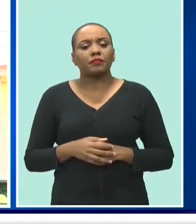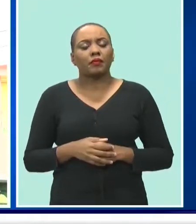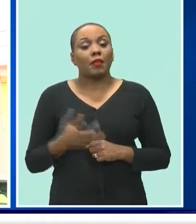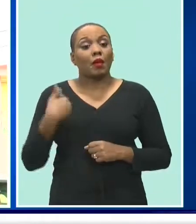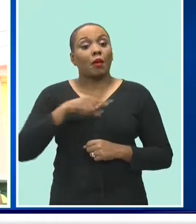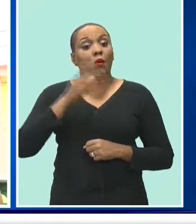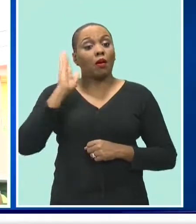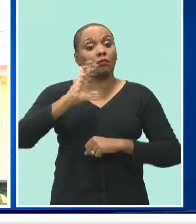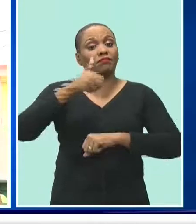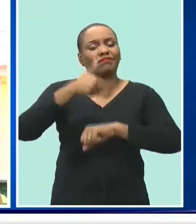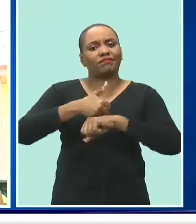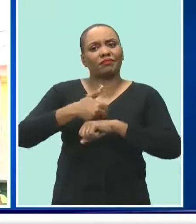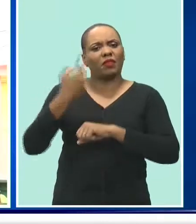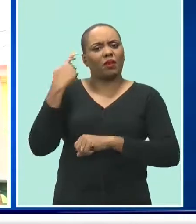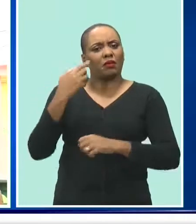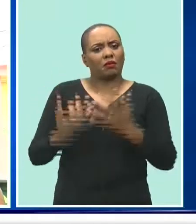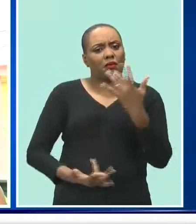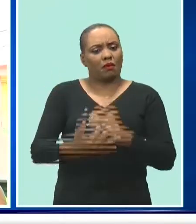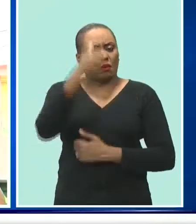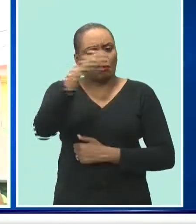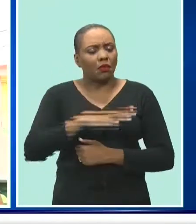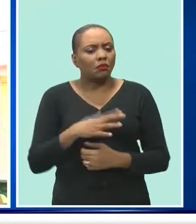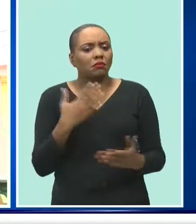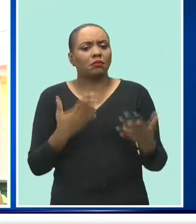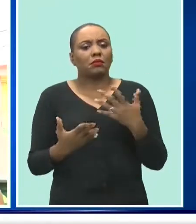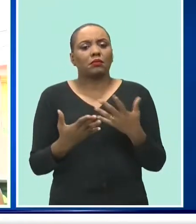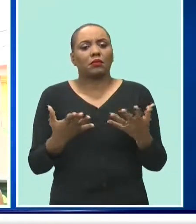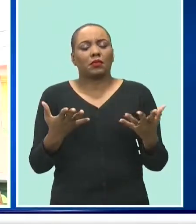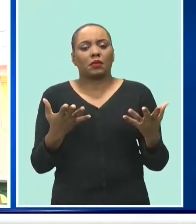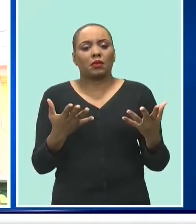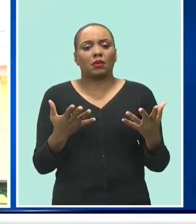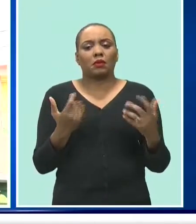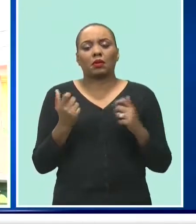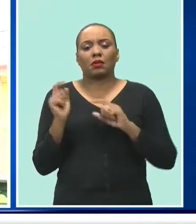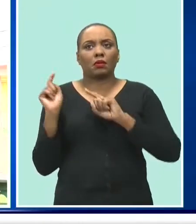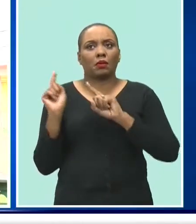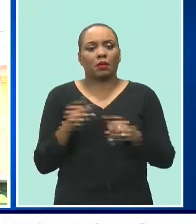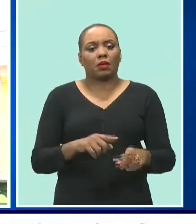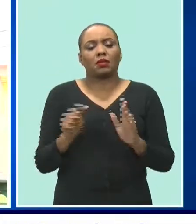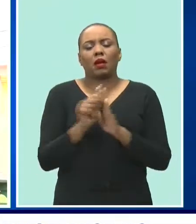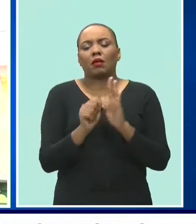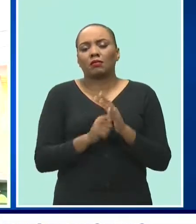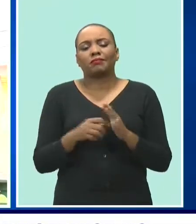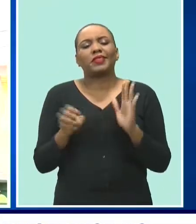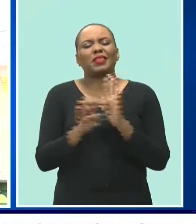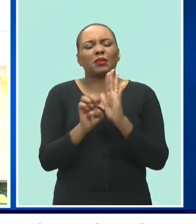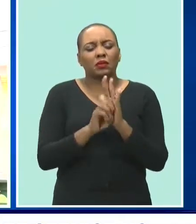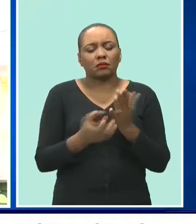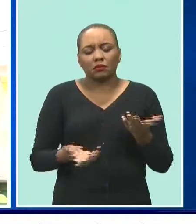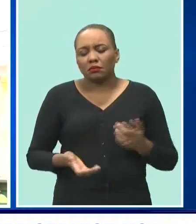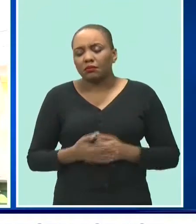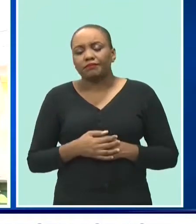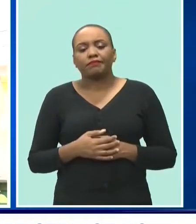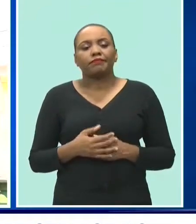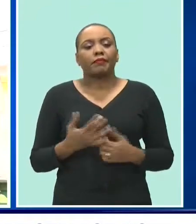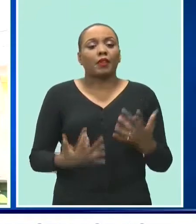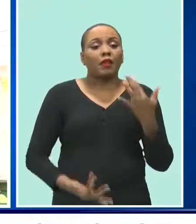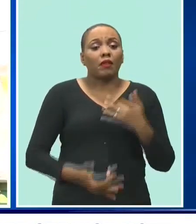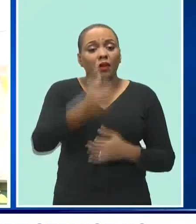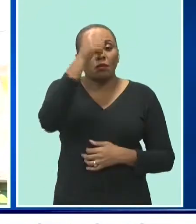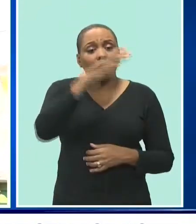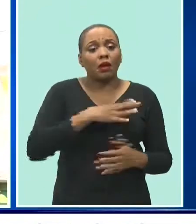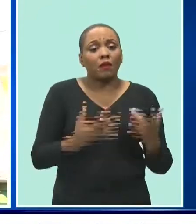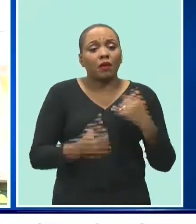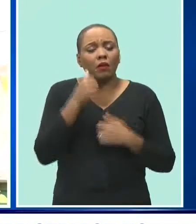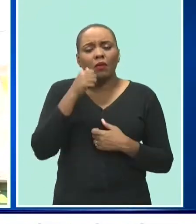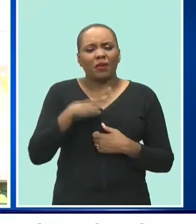created for firemen who may want to pass through town, because look, firemen, fire officers have other duties than